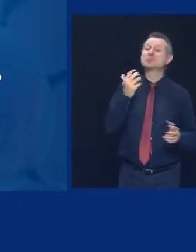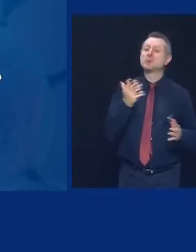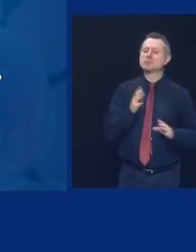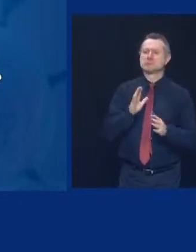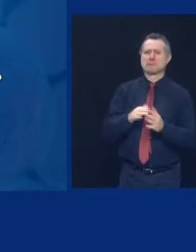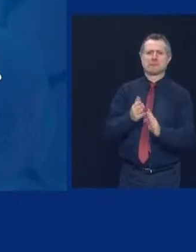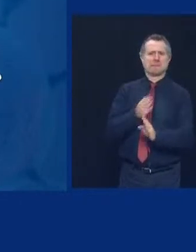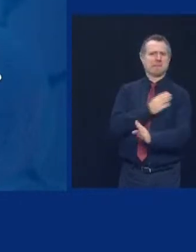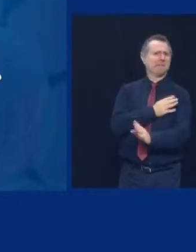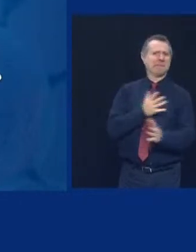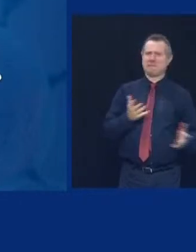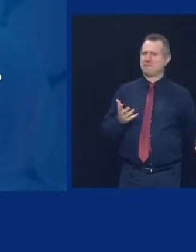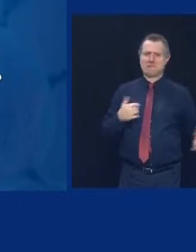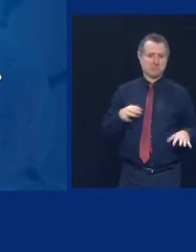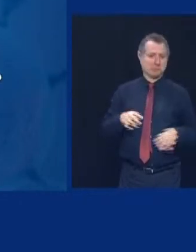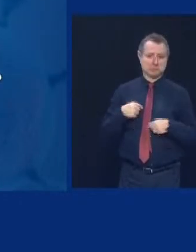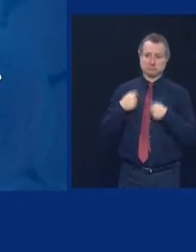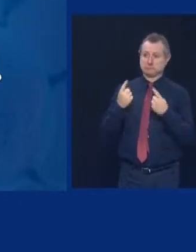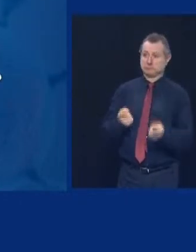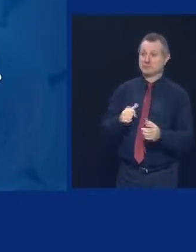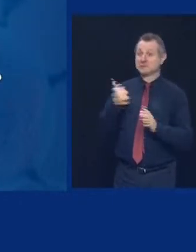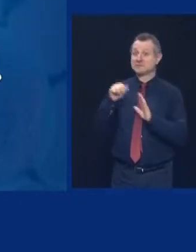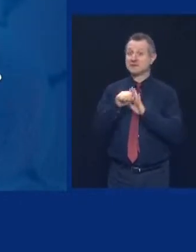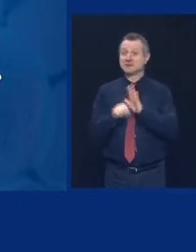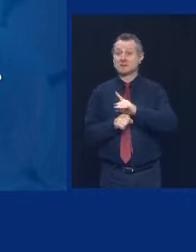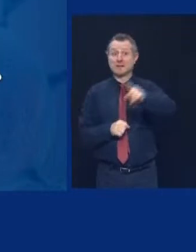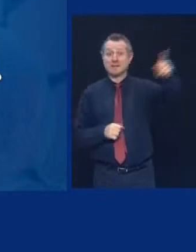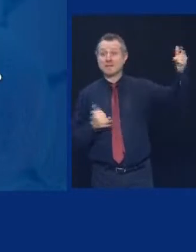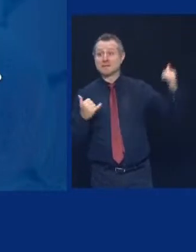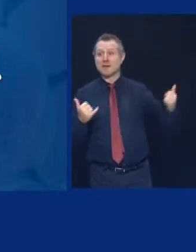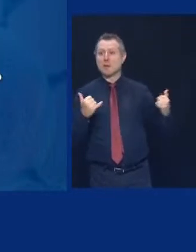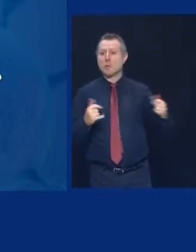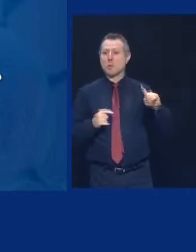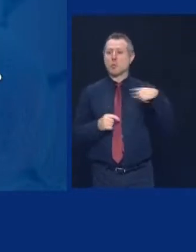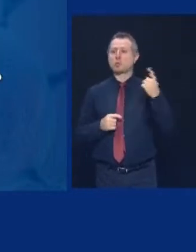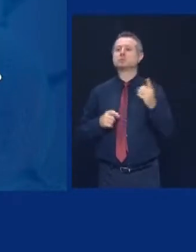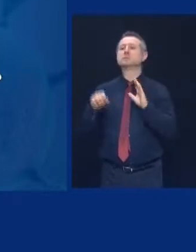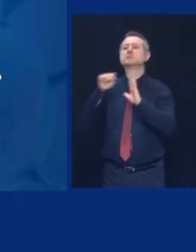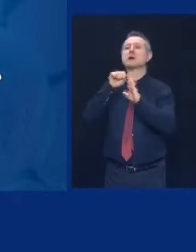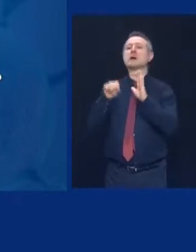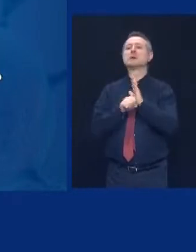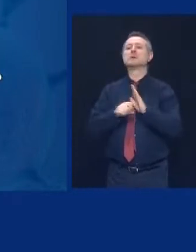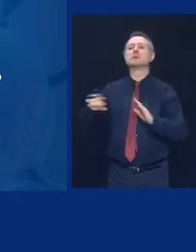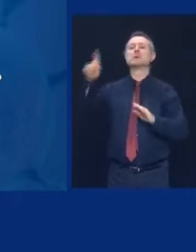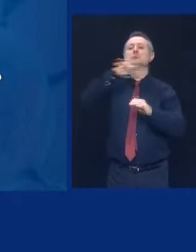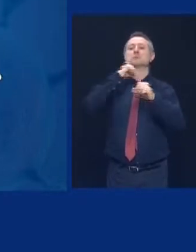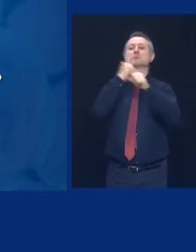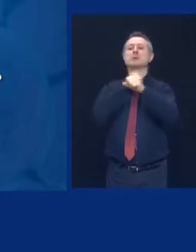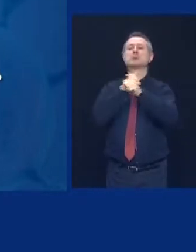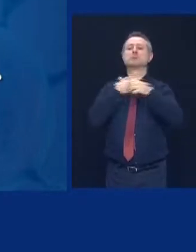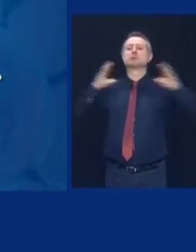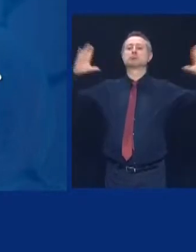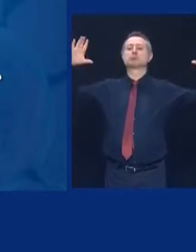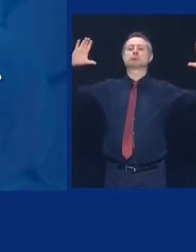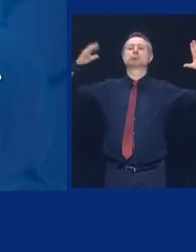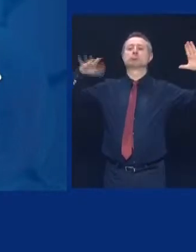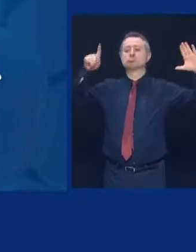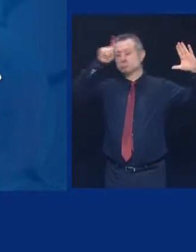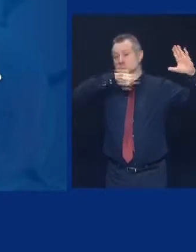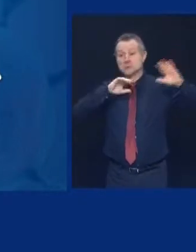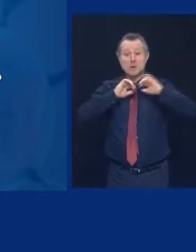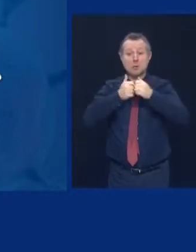states are doing, where they only have statewide data. So the only mitigation program is close the entire